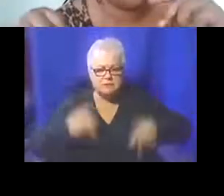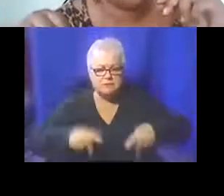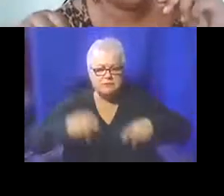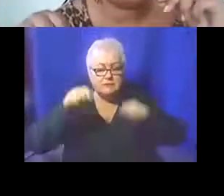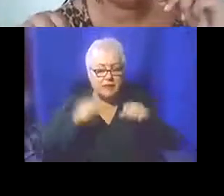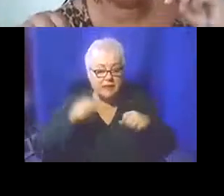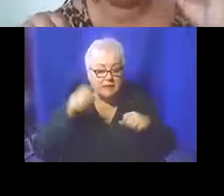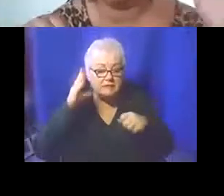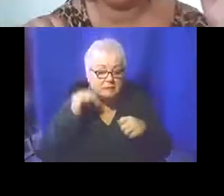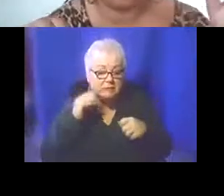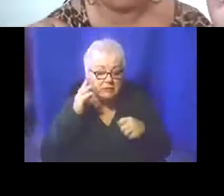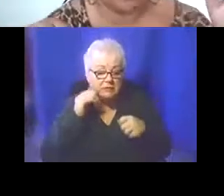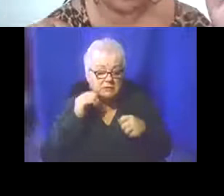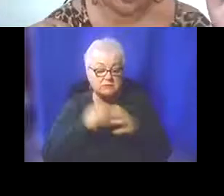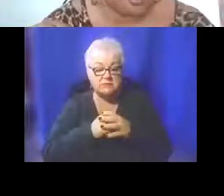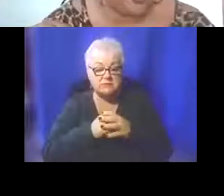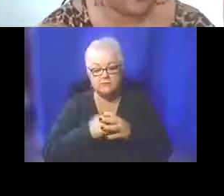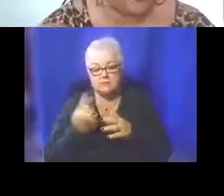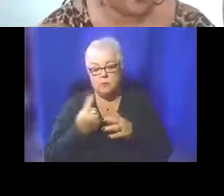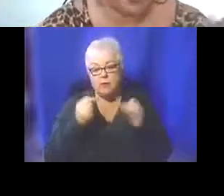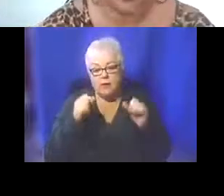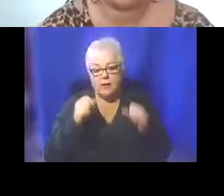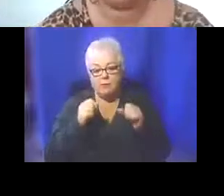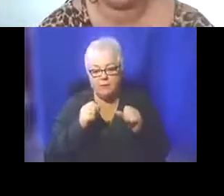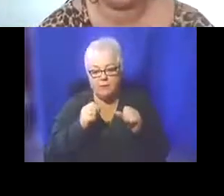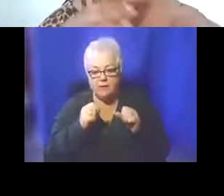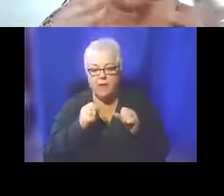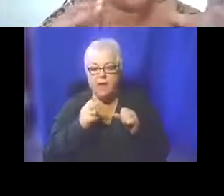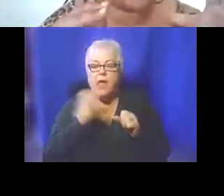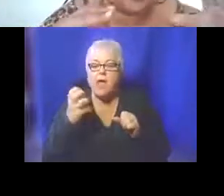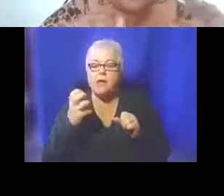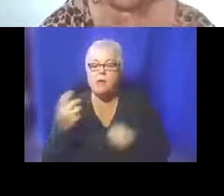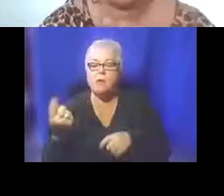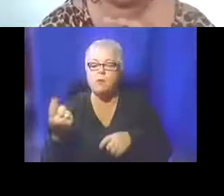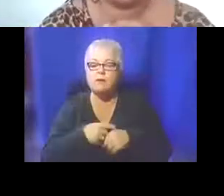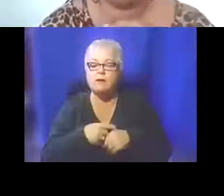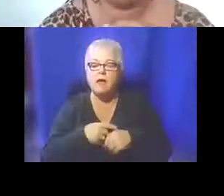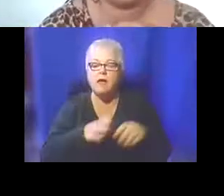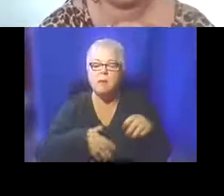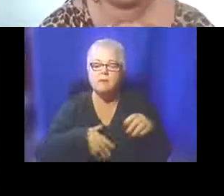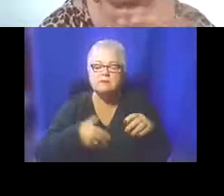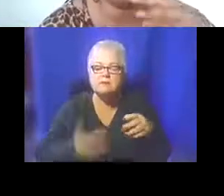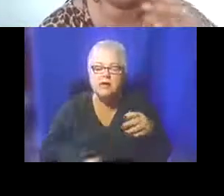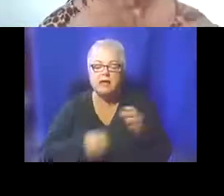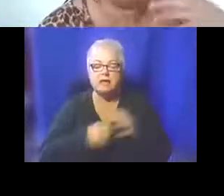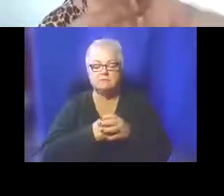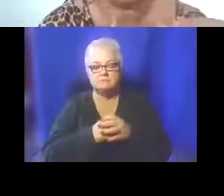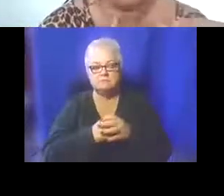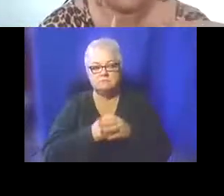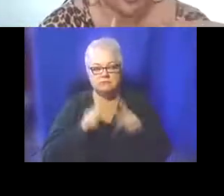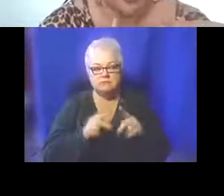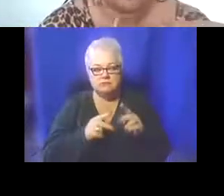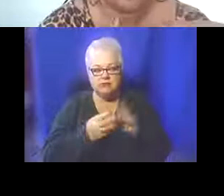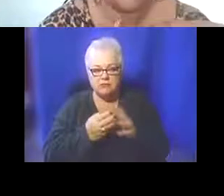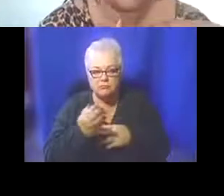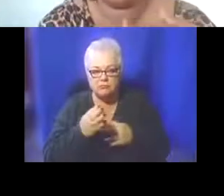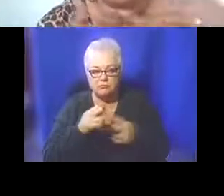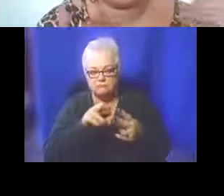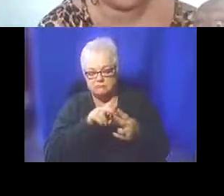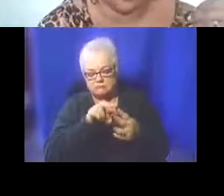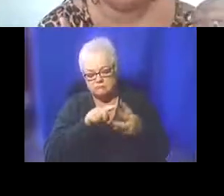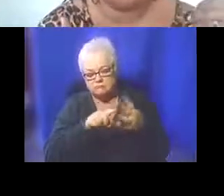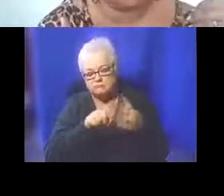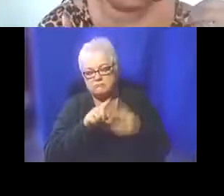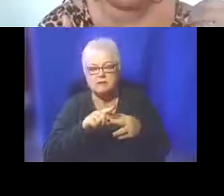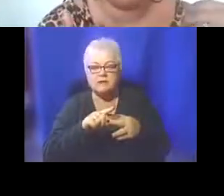through. Someone could be angry one day, someone could be upset, someone can go through a couple different reactions